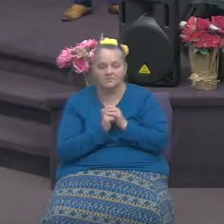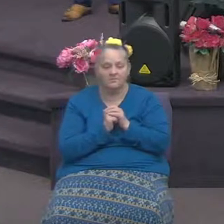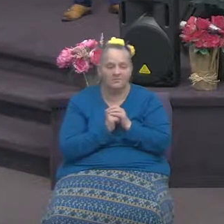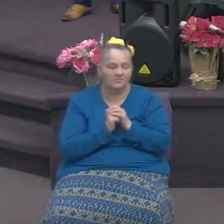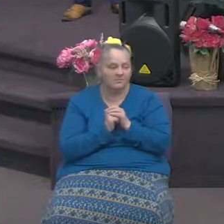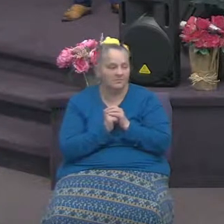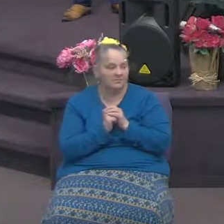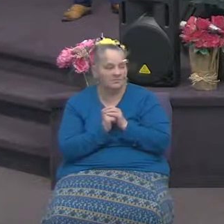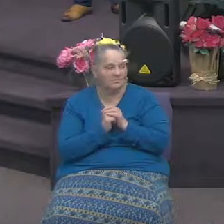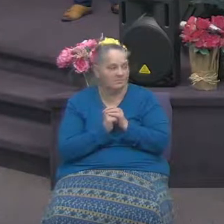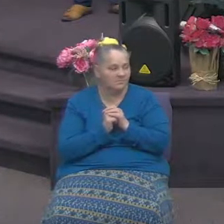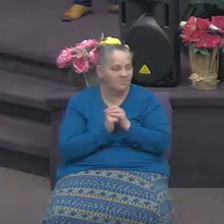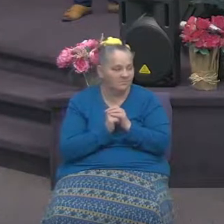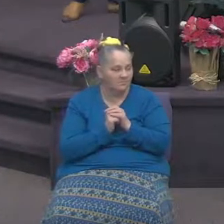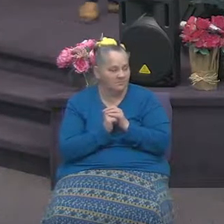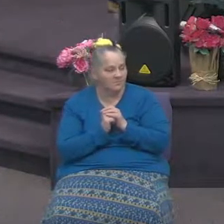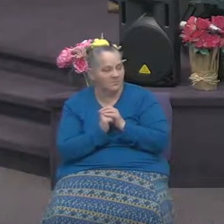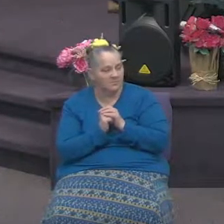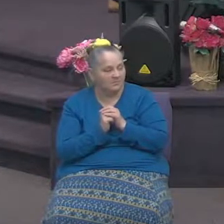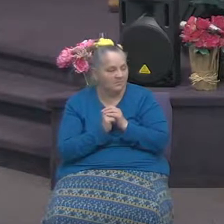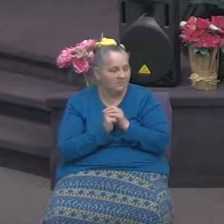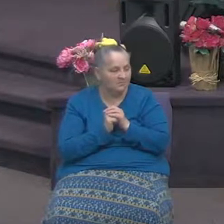I'm going to finish some more. Thank you both.